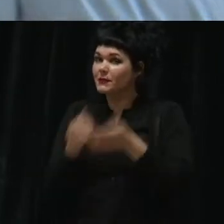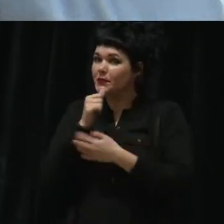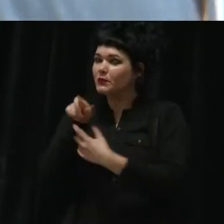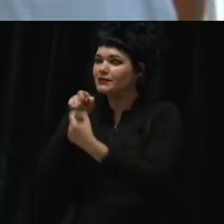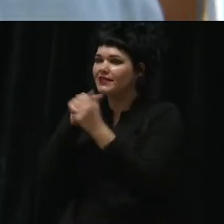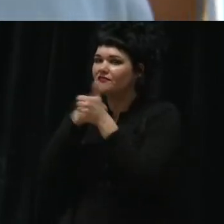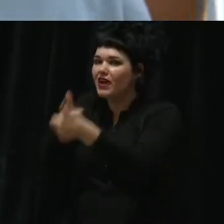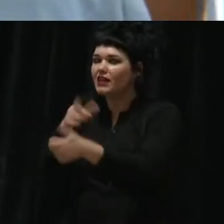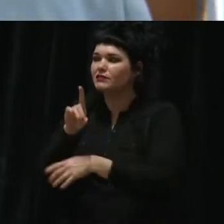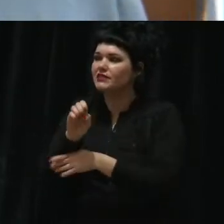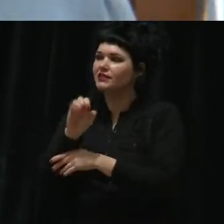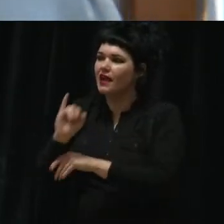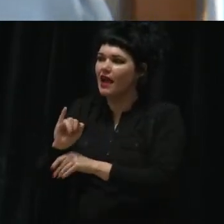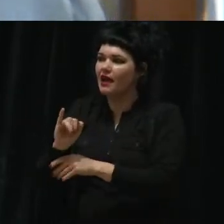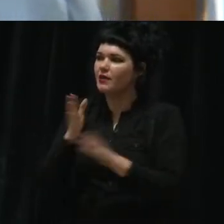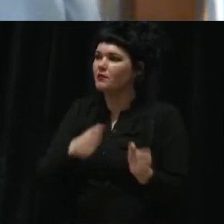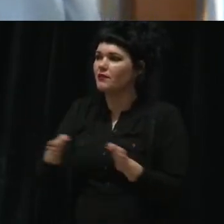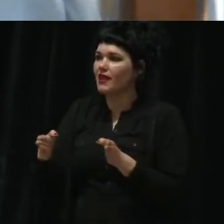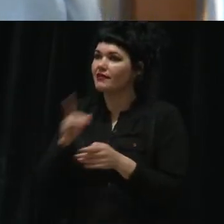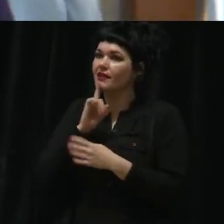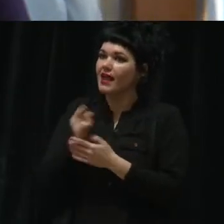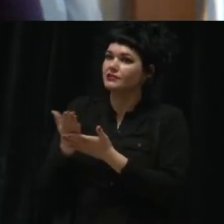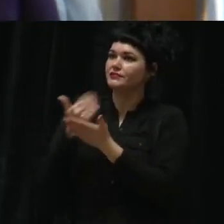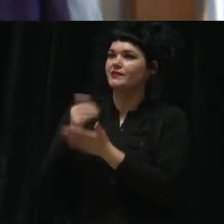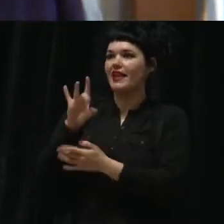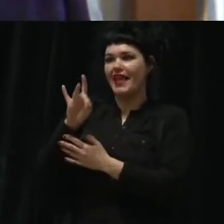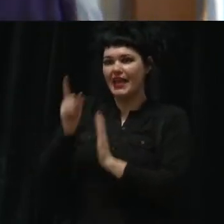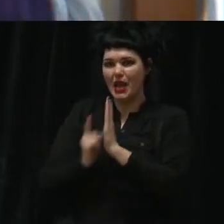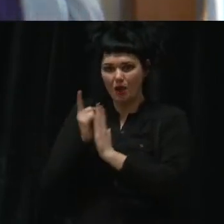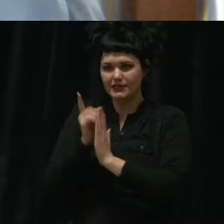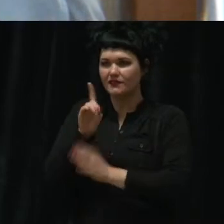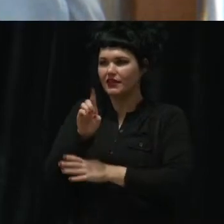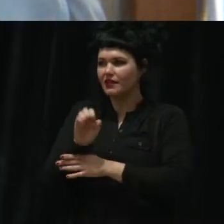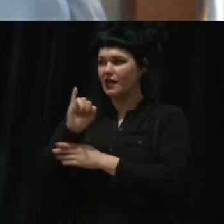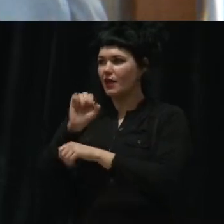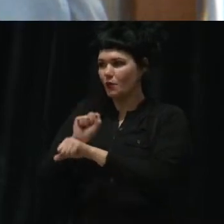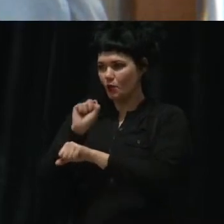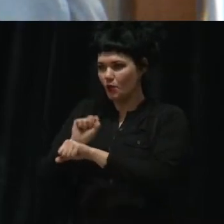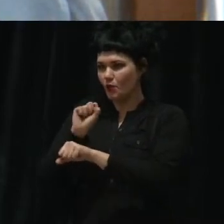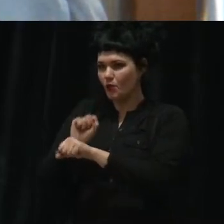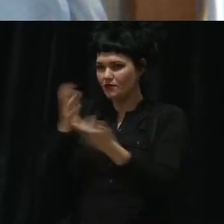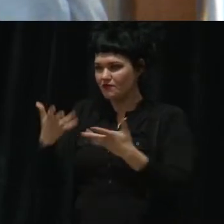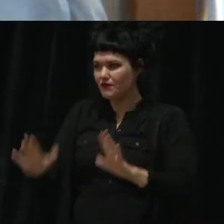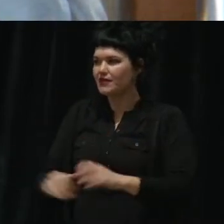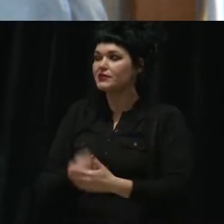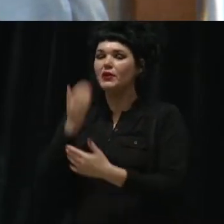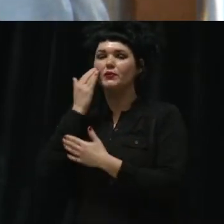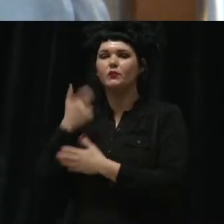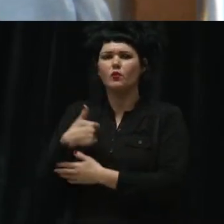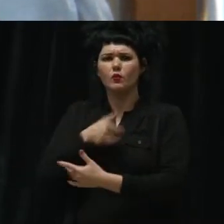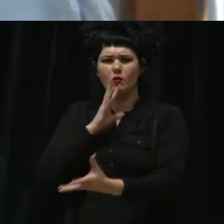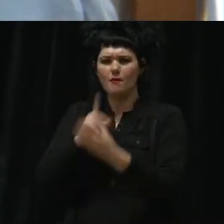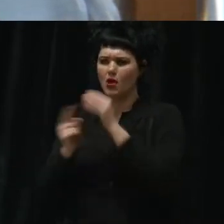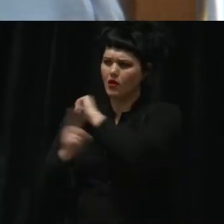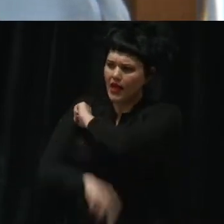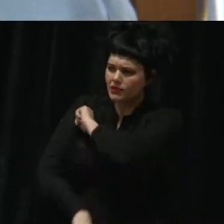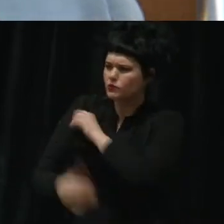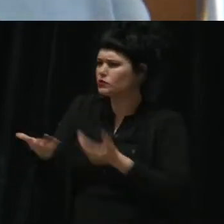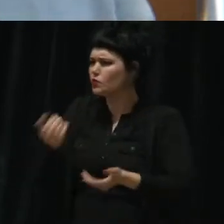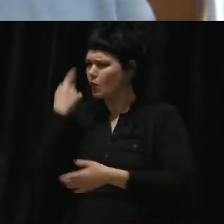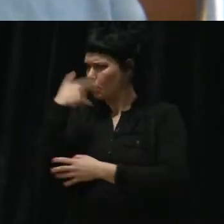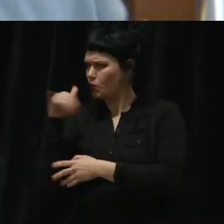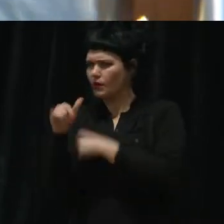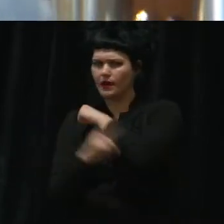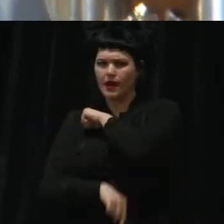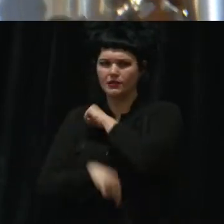the DEI plan, like actually get their 8 hours of DEI work in. And I know the firm talked about like consequences. So what might those